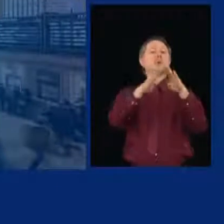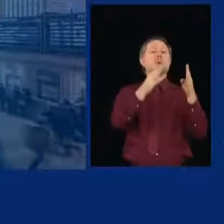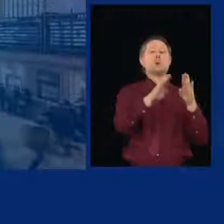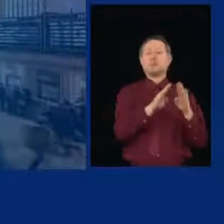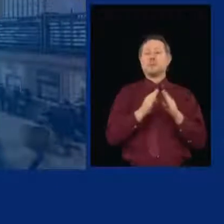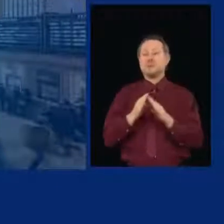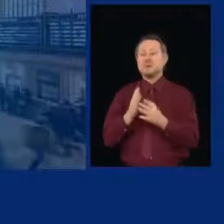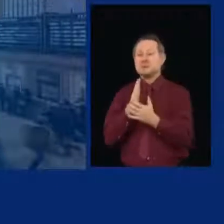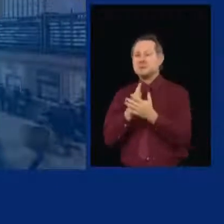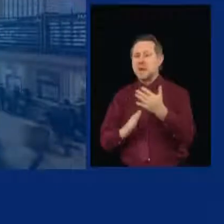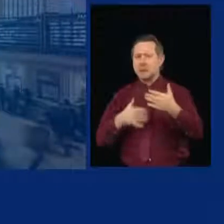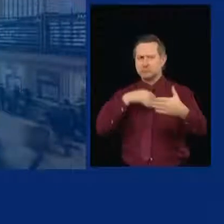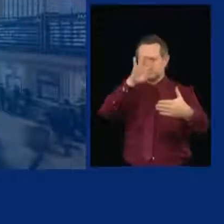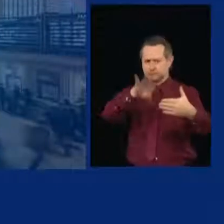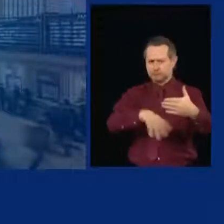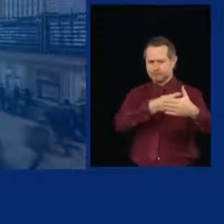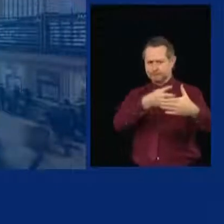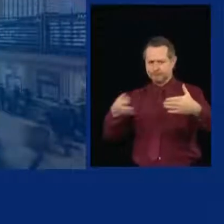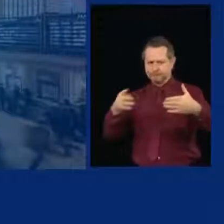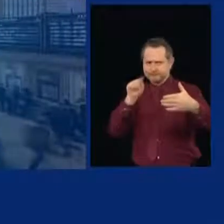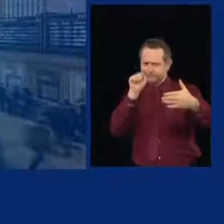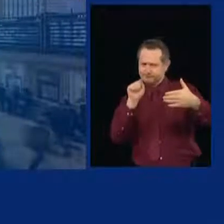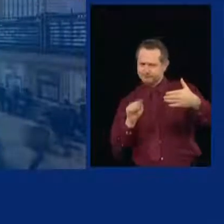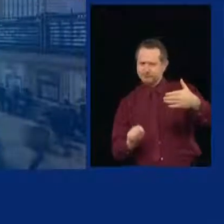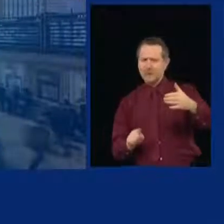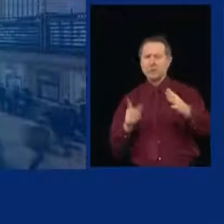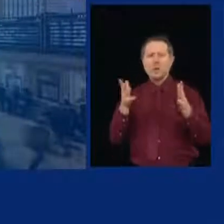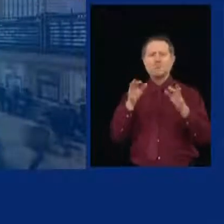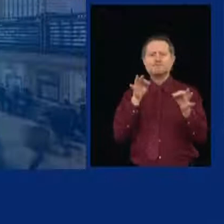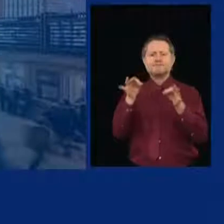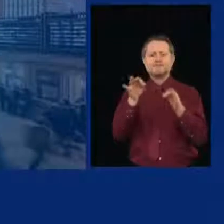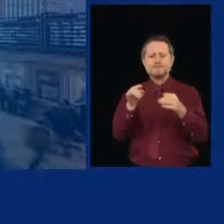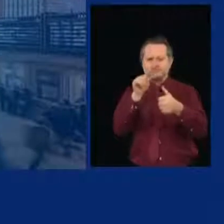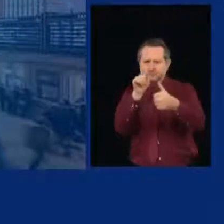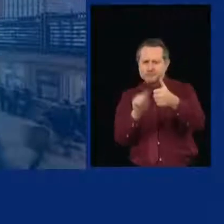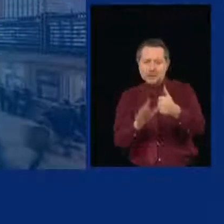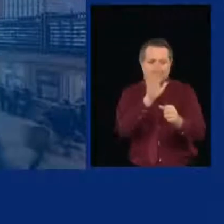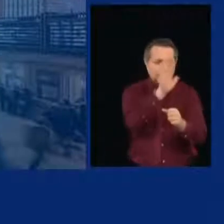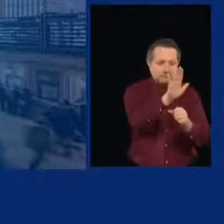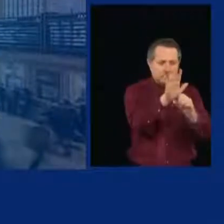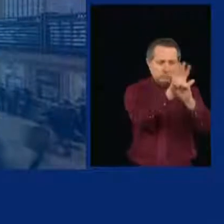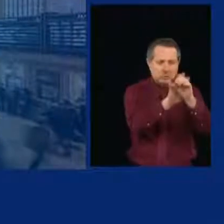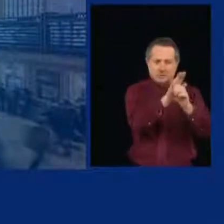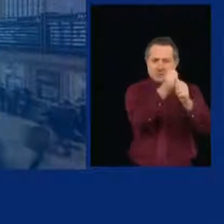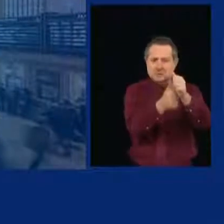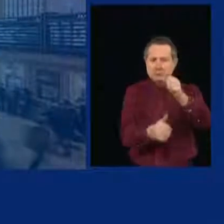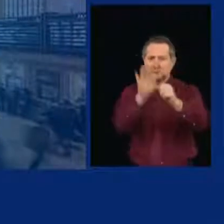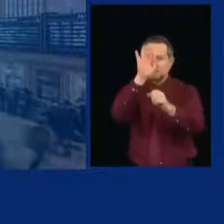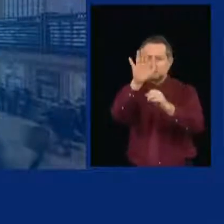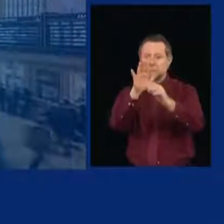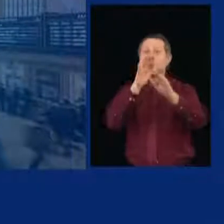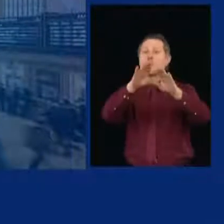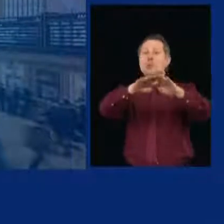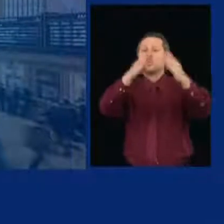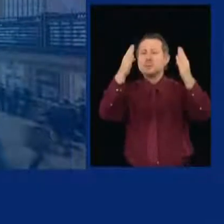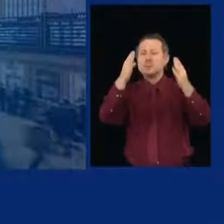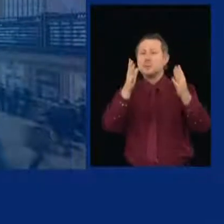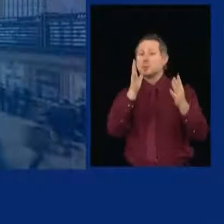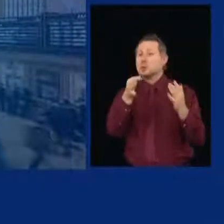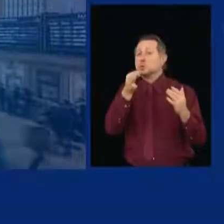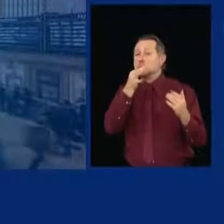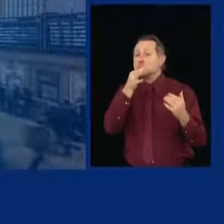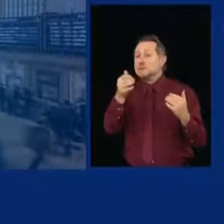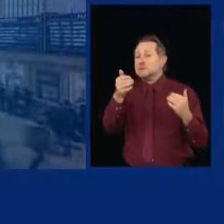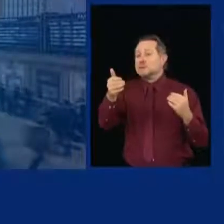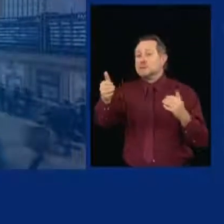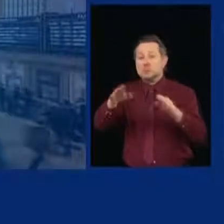that tells people where their region is, what's going on, what the hospital rates